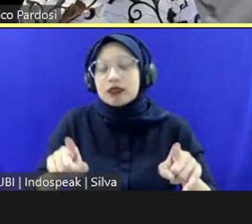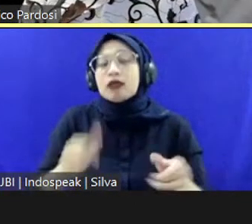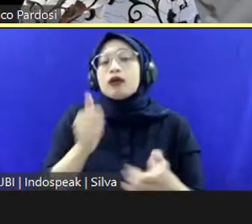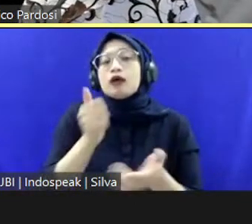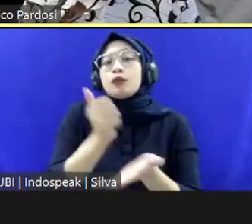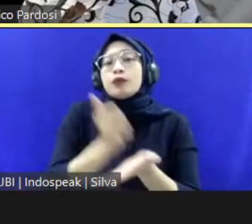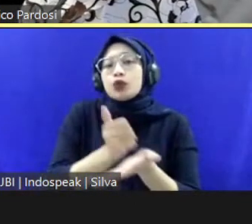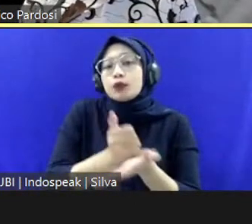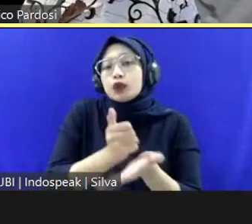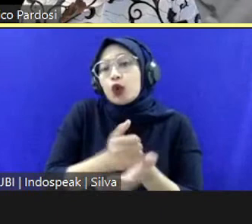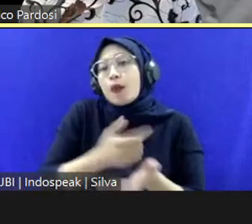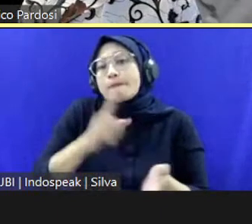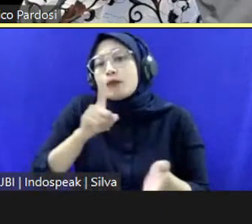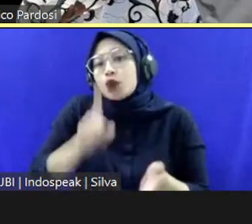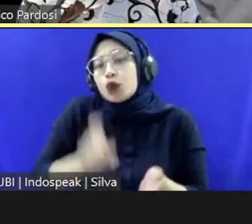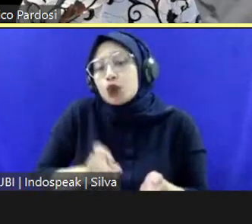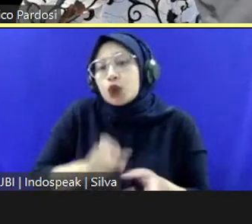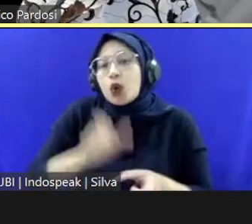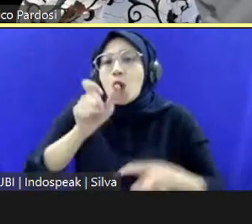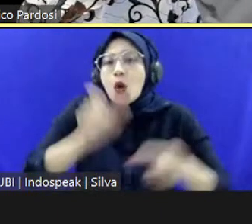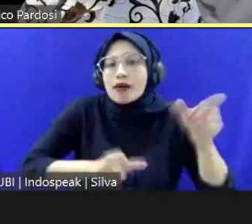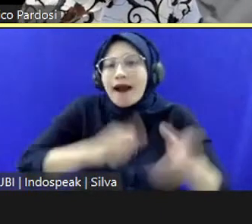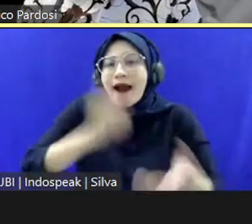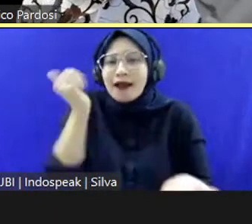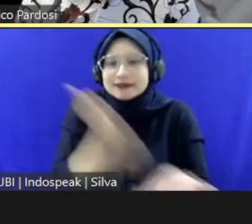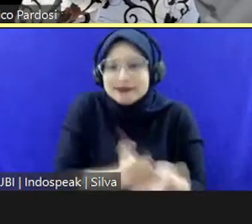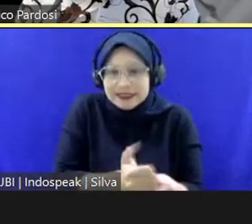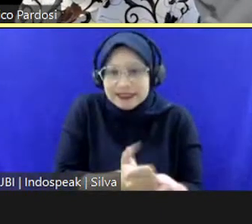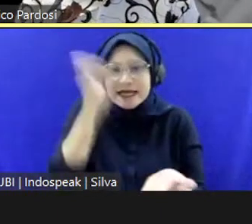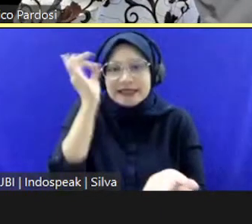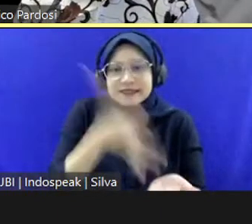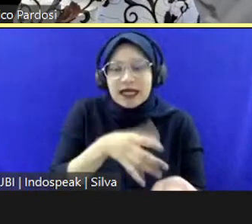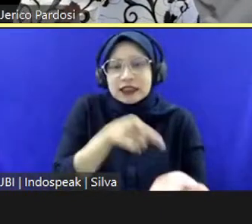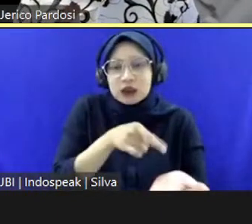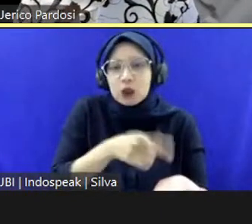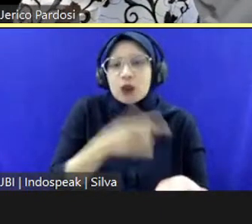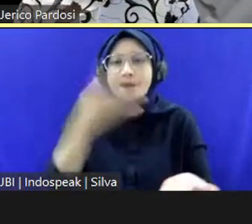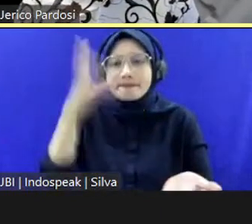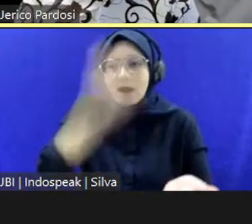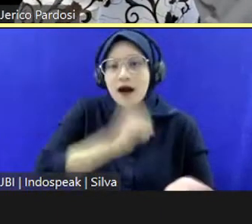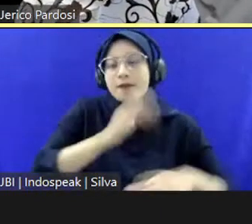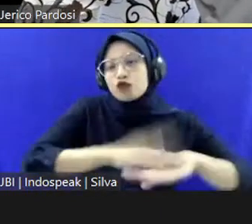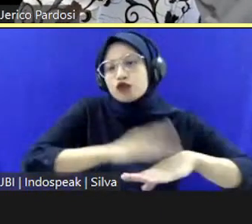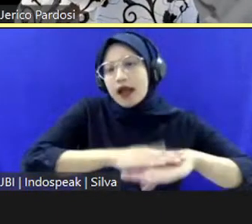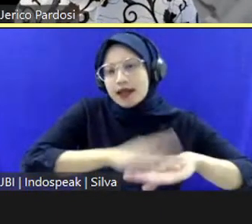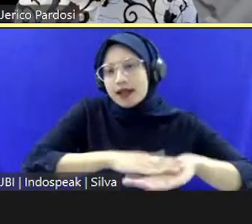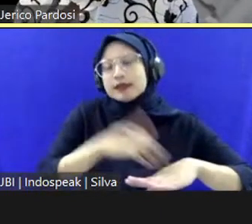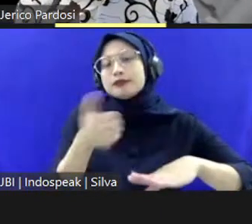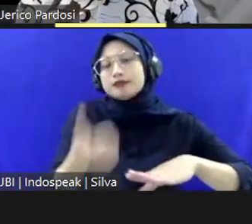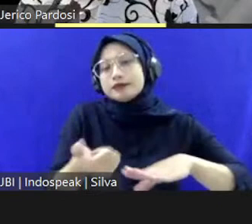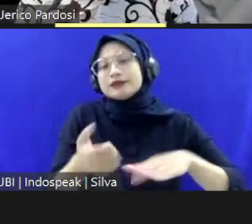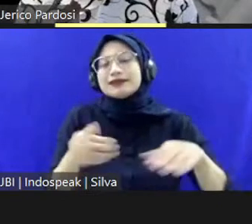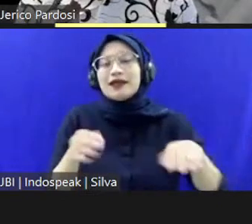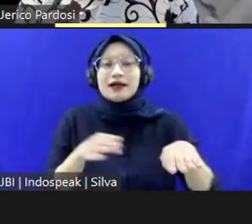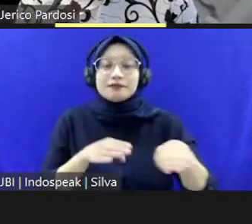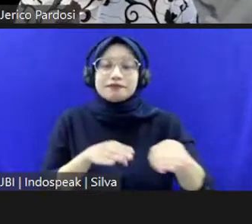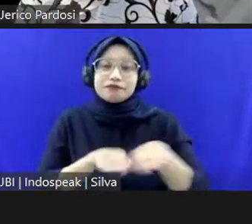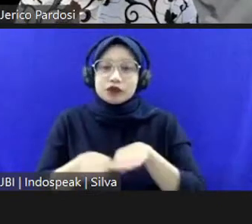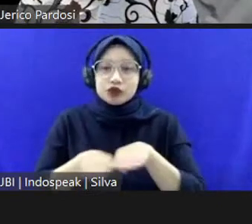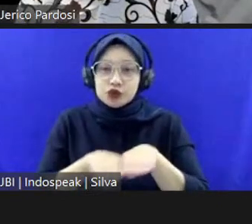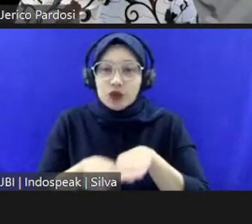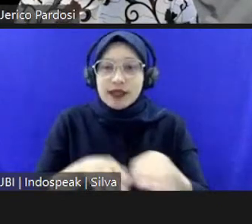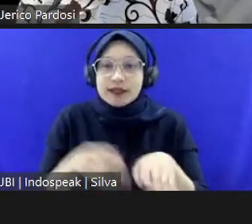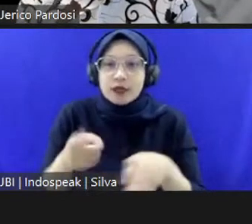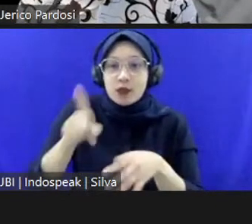who understand the culture and the traditional customs. Thank you. Okay, thank you so much, Mas Salut,